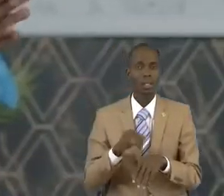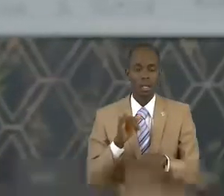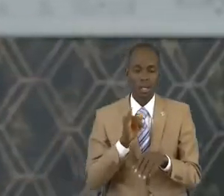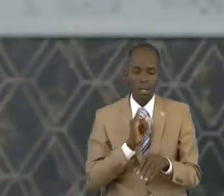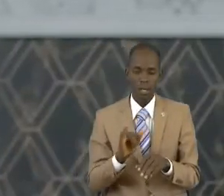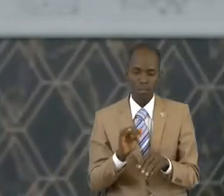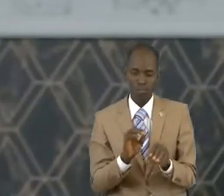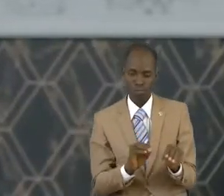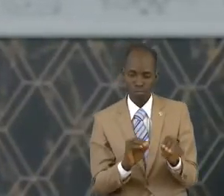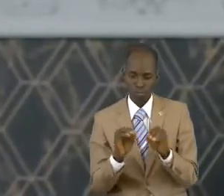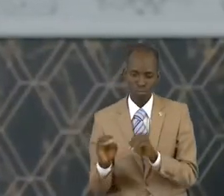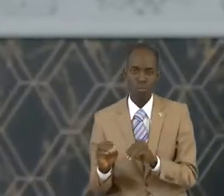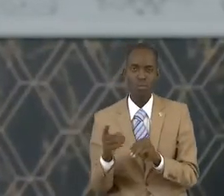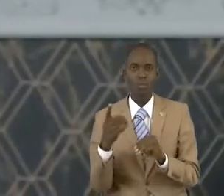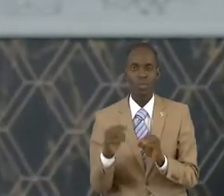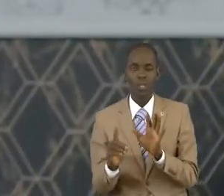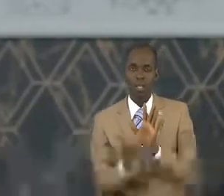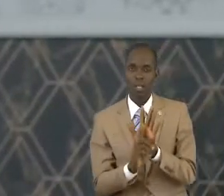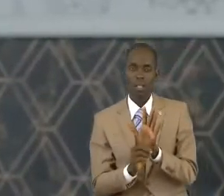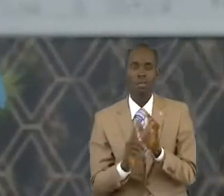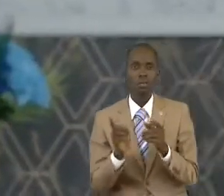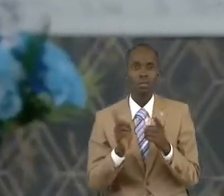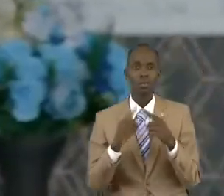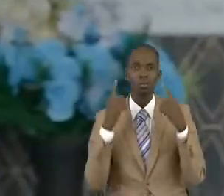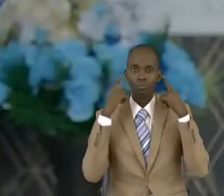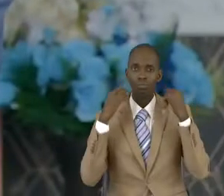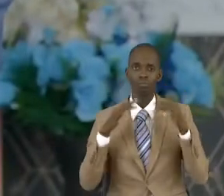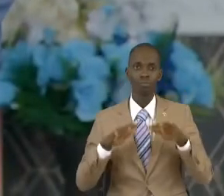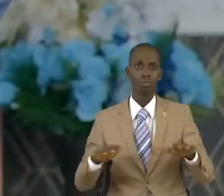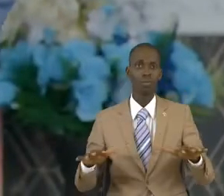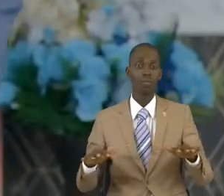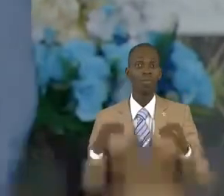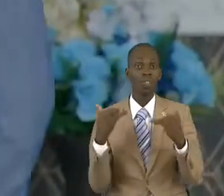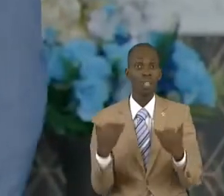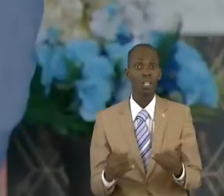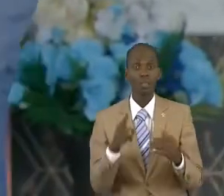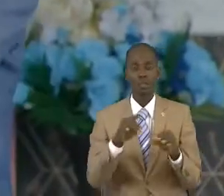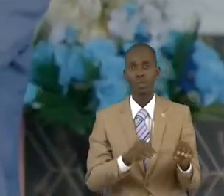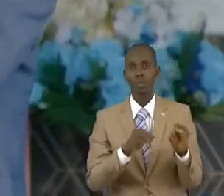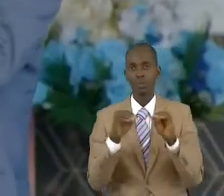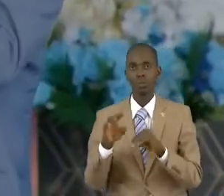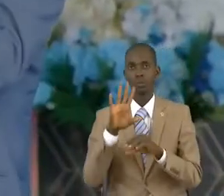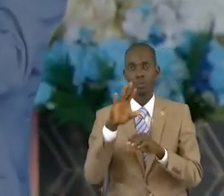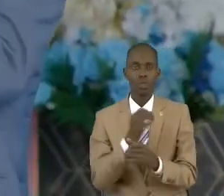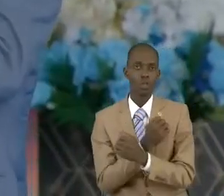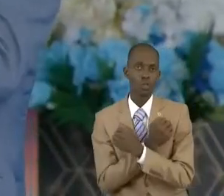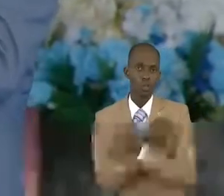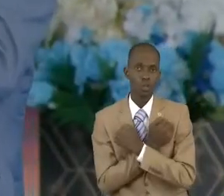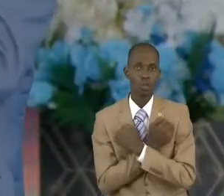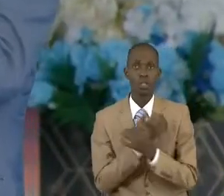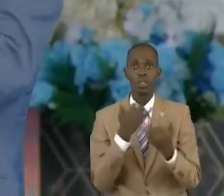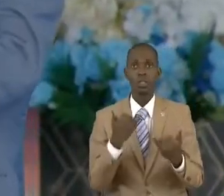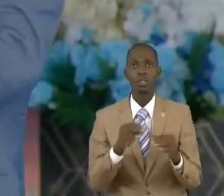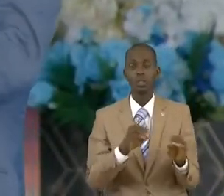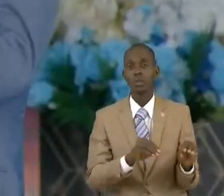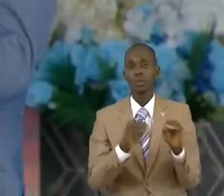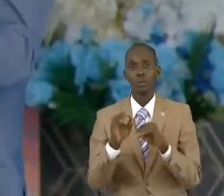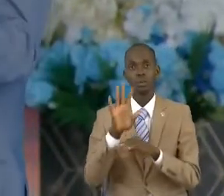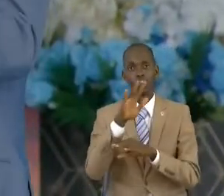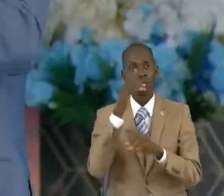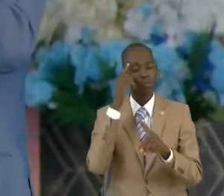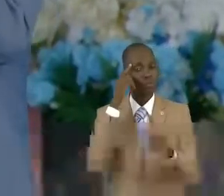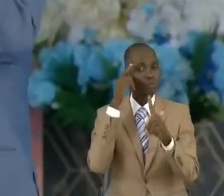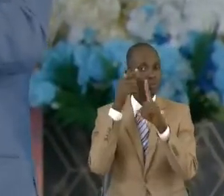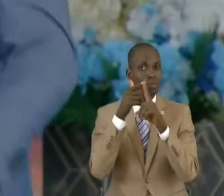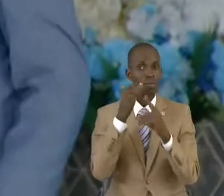the alarm to ring. Now, you set your love. You set your ambition. You have